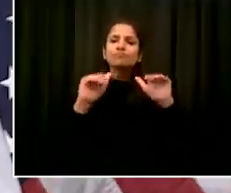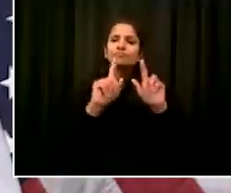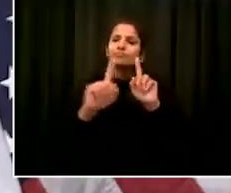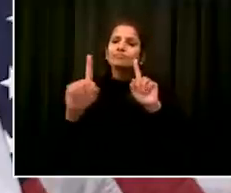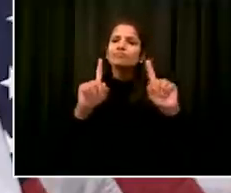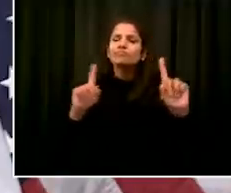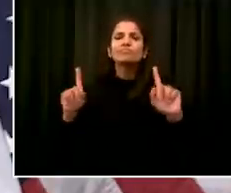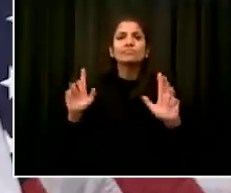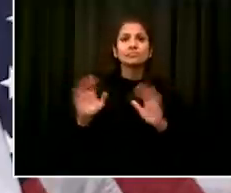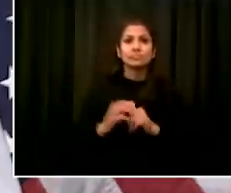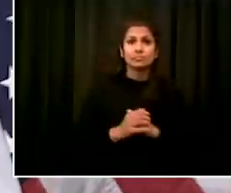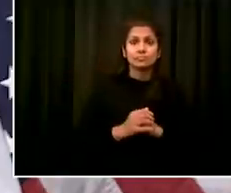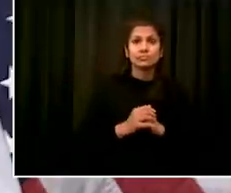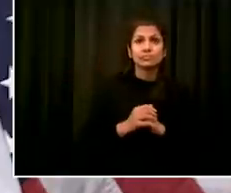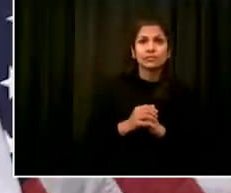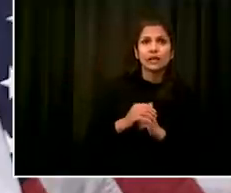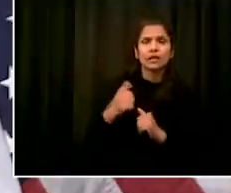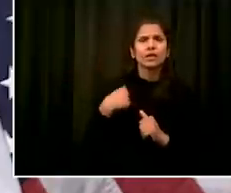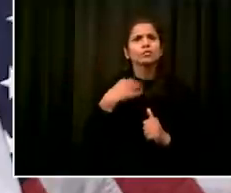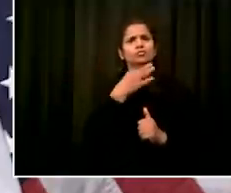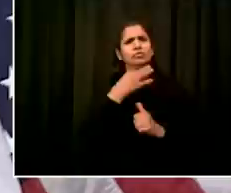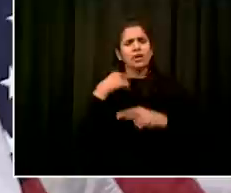Yep, thank you very much.